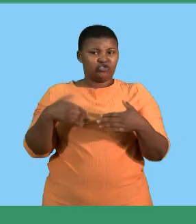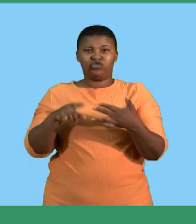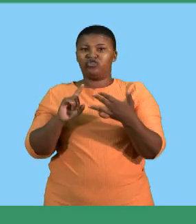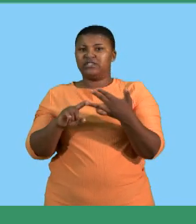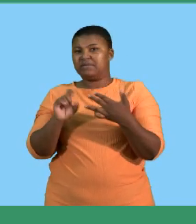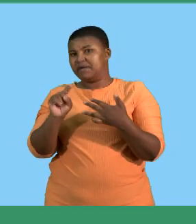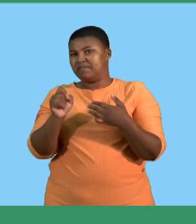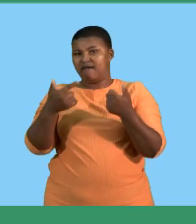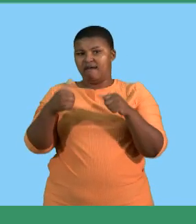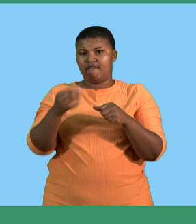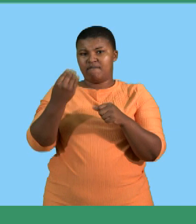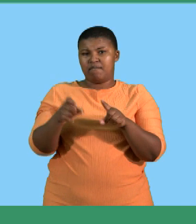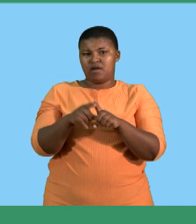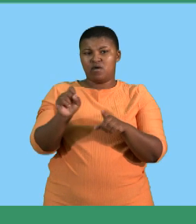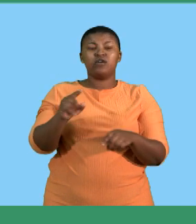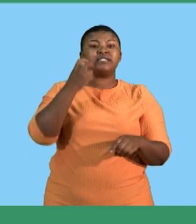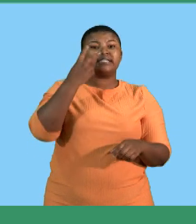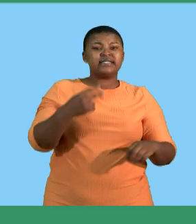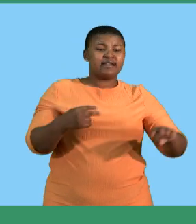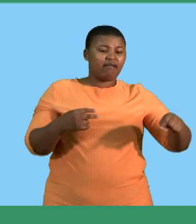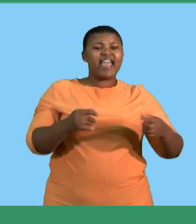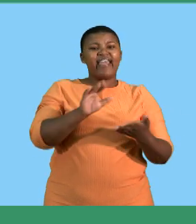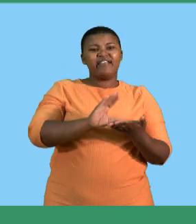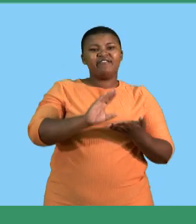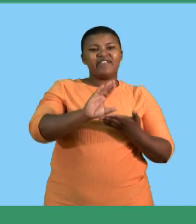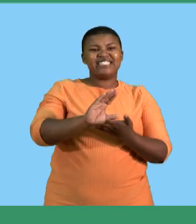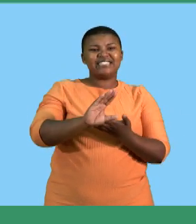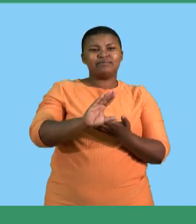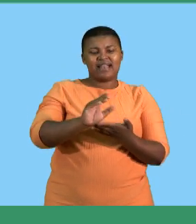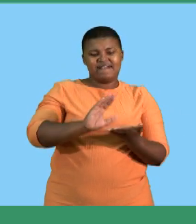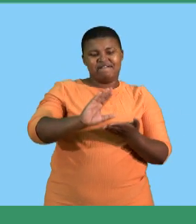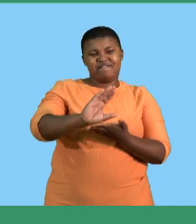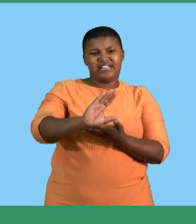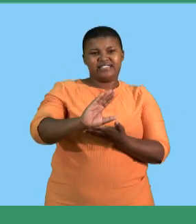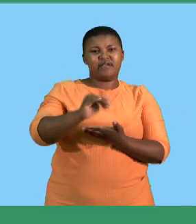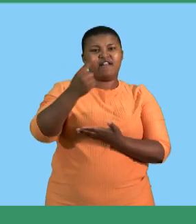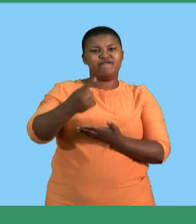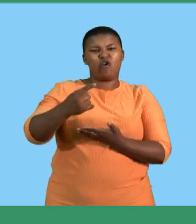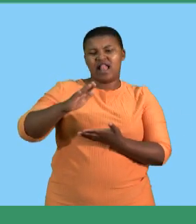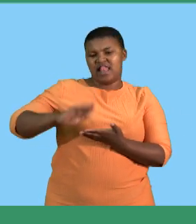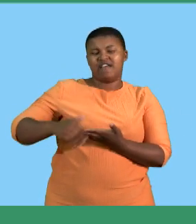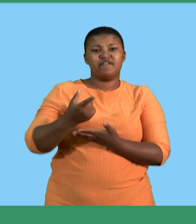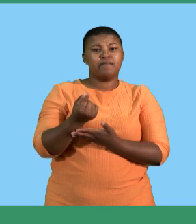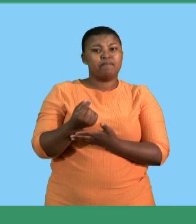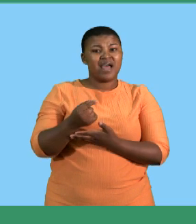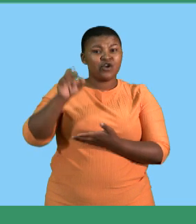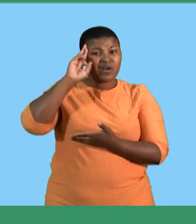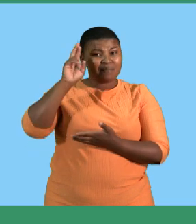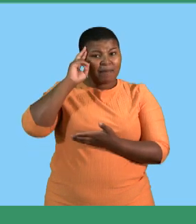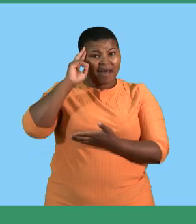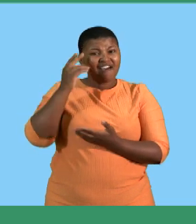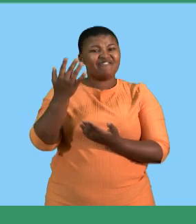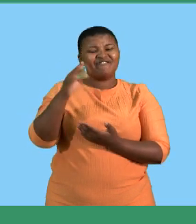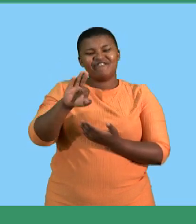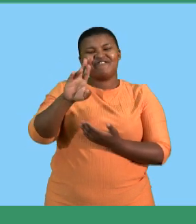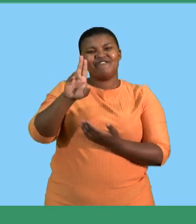investment of surplus funds. So remember, funds refer to money. And who's responsible for managing the